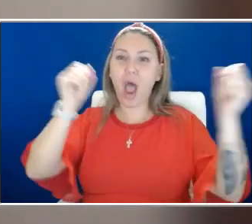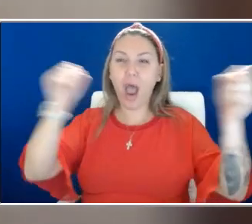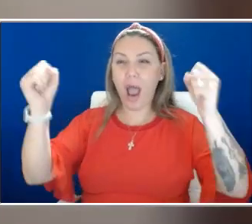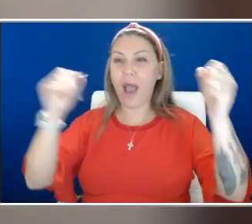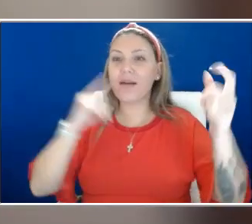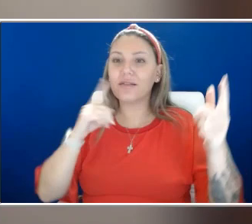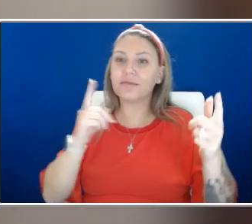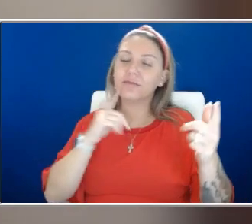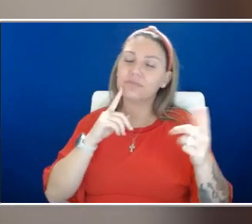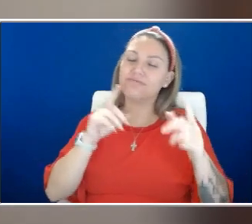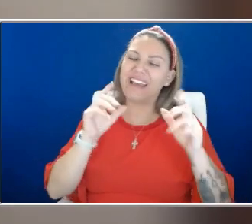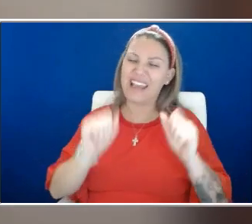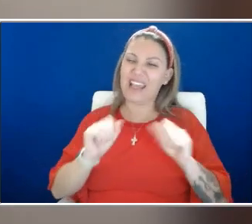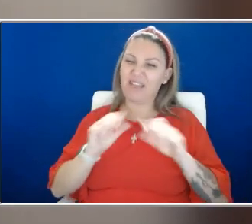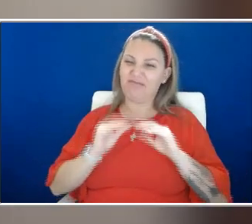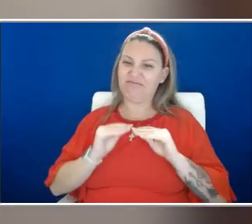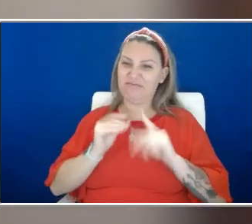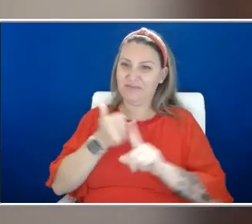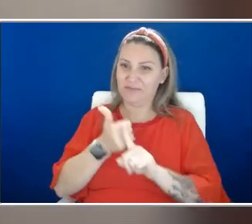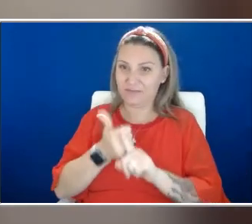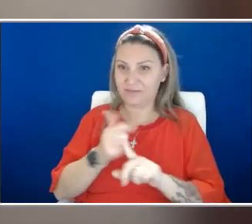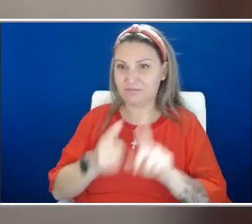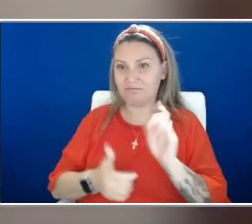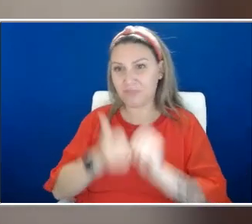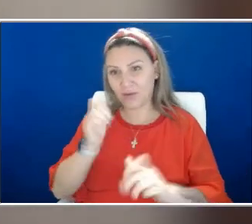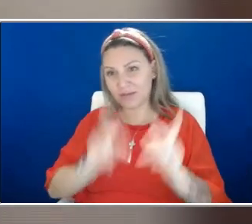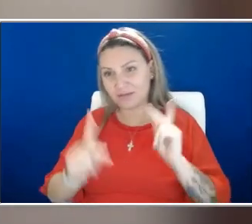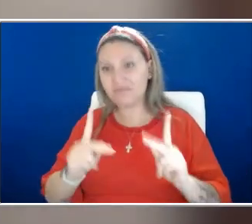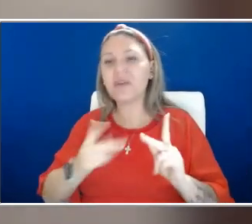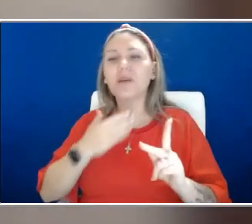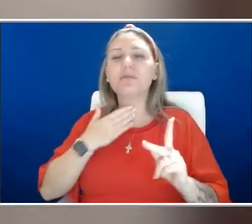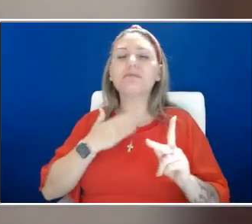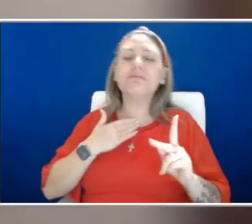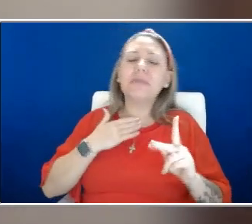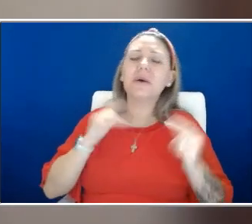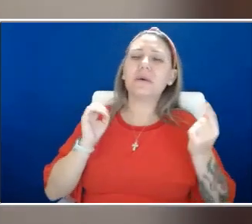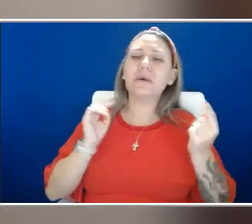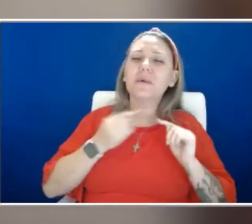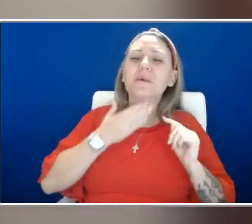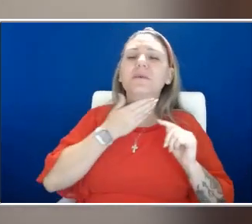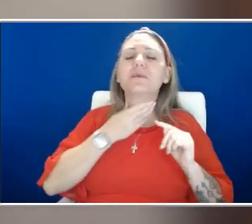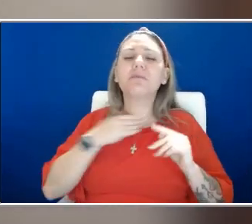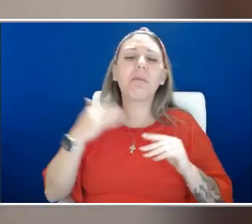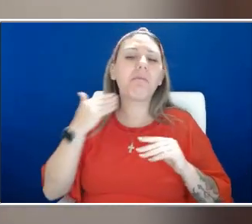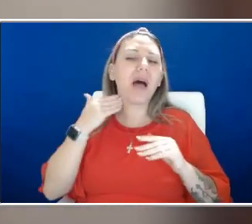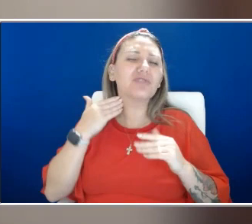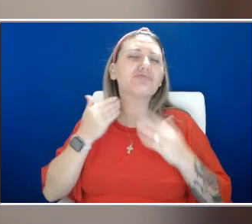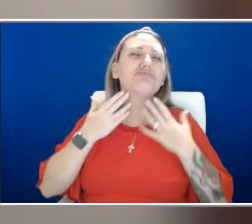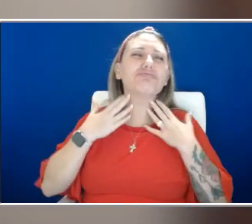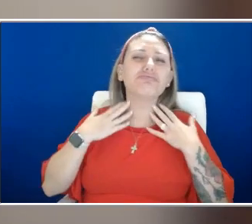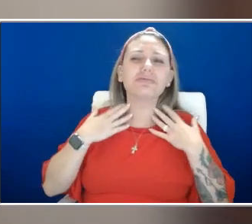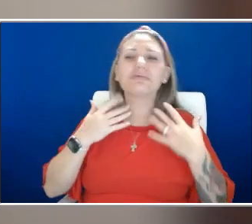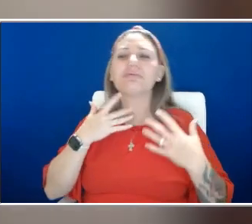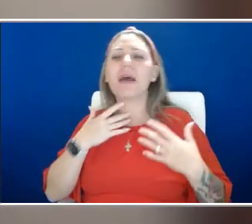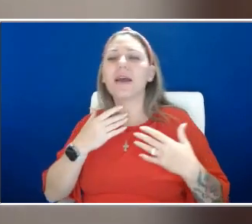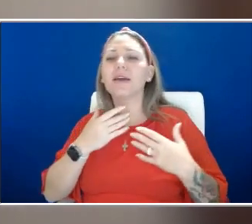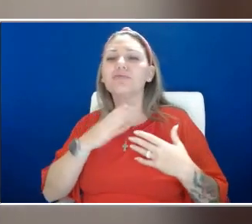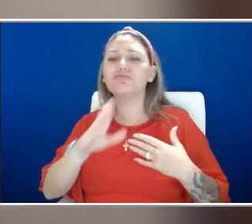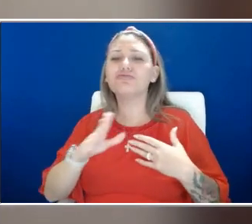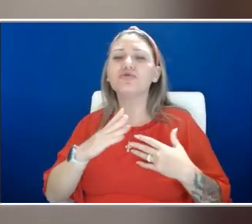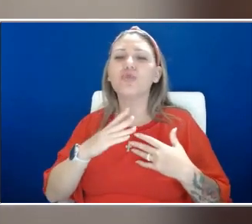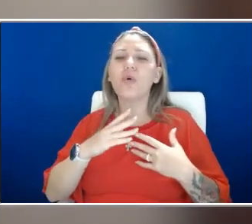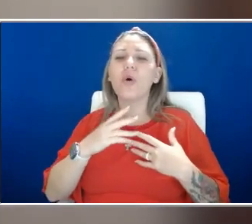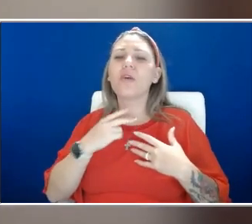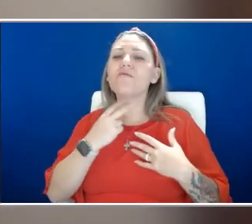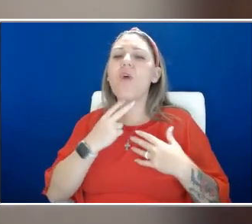temporary and reversible. Most of us are going to experience some strain in the muscles in our neck and some level of vocal cord swelling or edema.